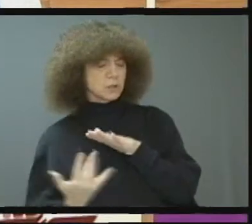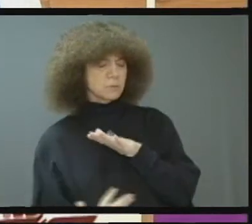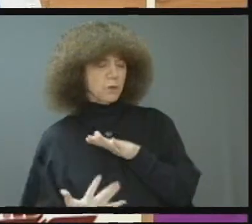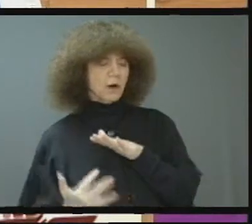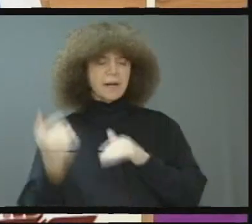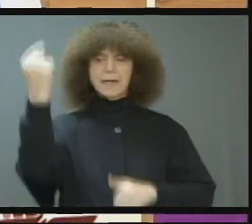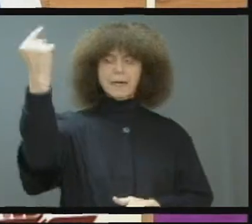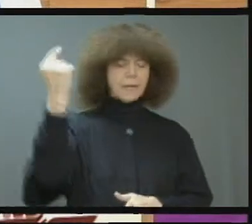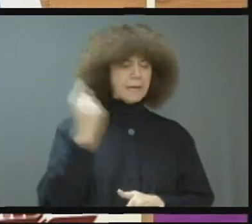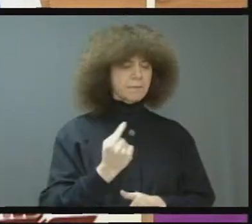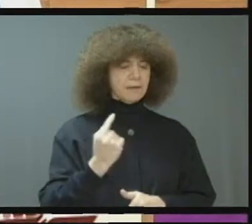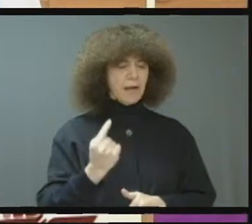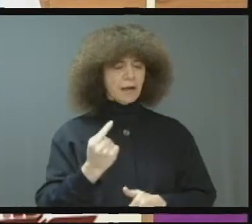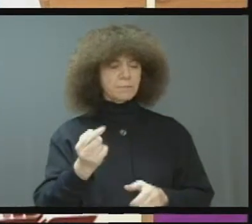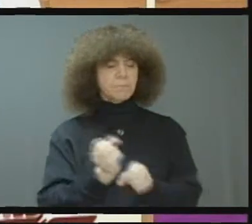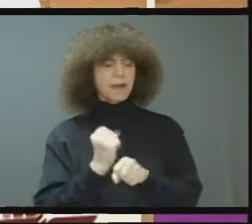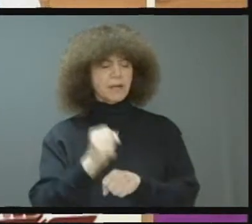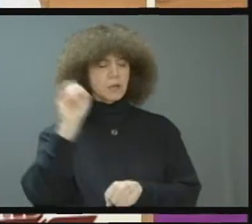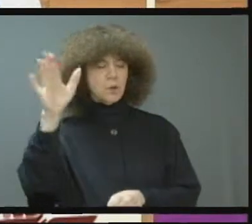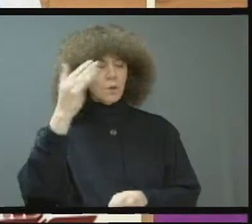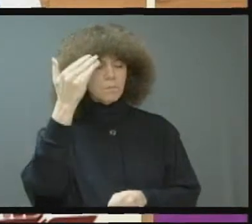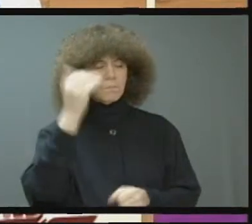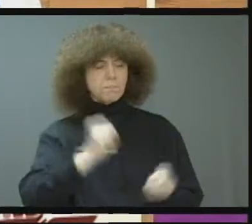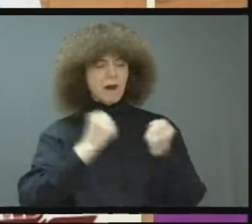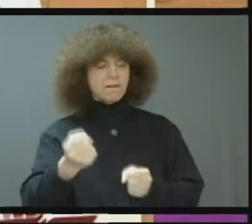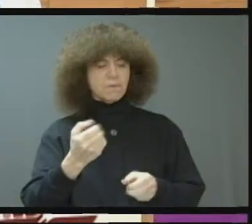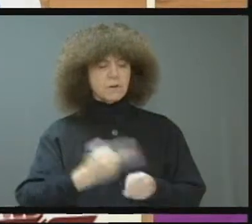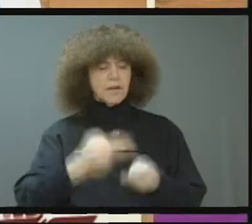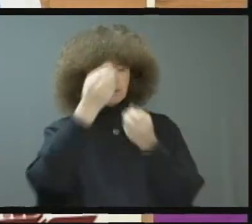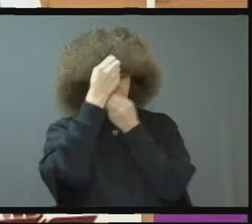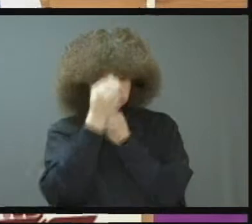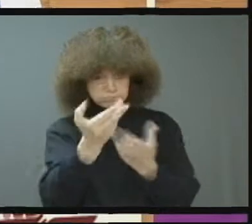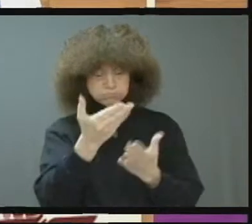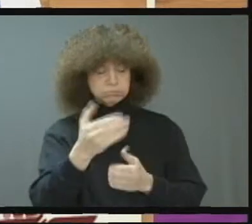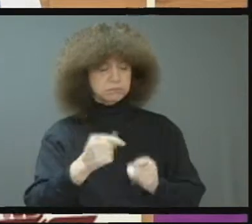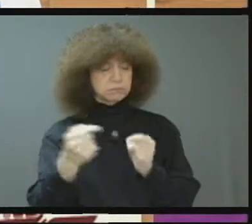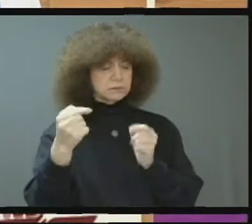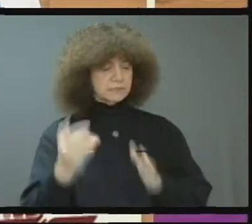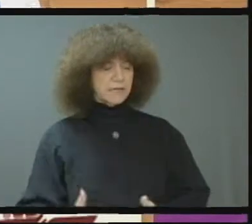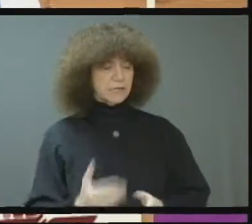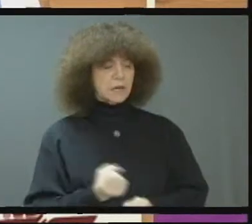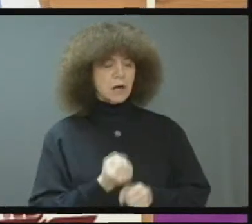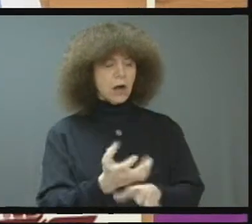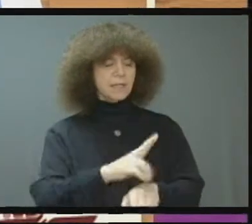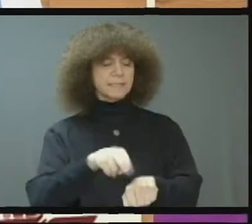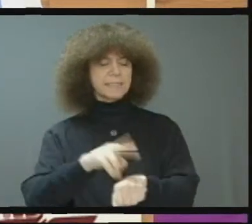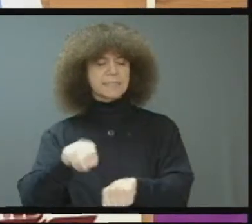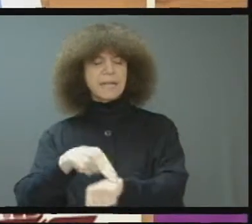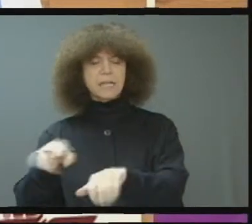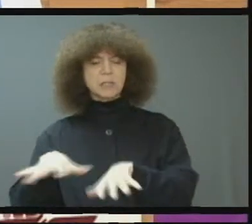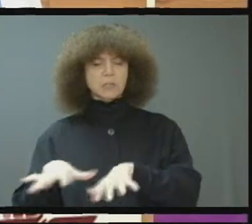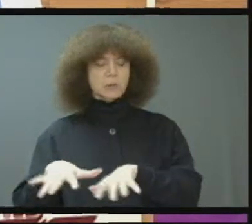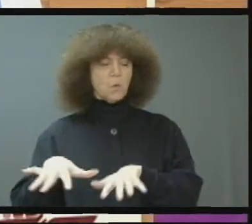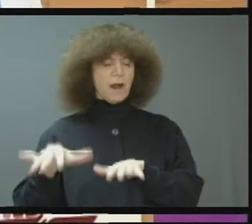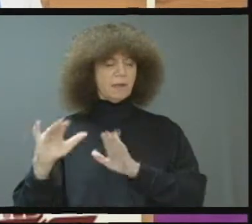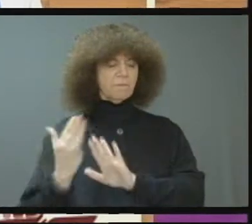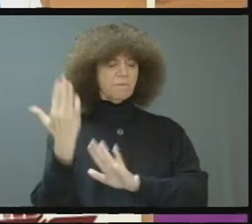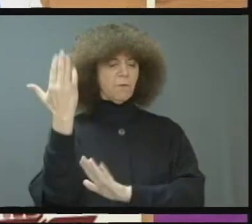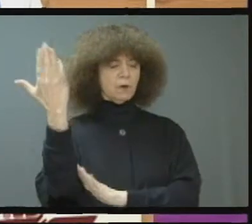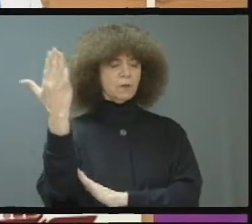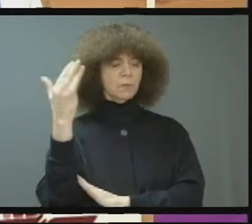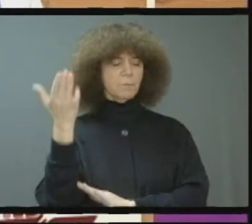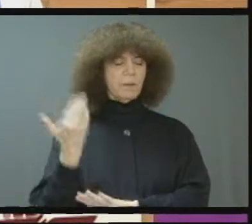your name known to your enemies and cause the nations to quake before you. For when you did awesome things that we did not